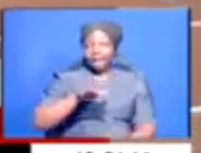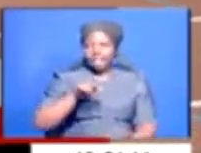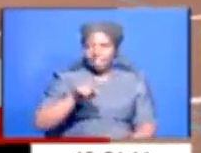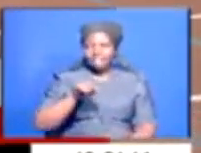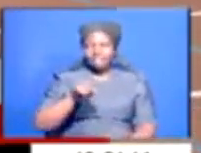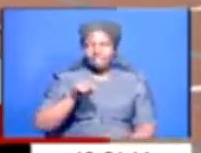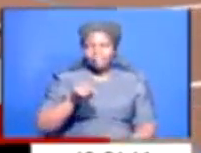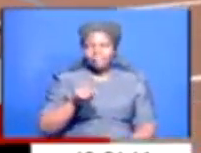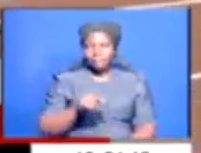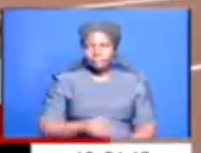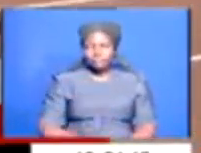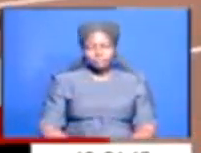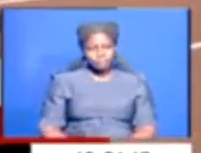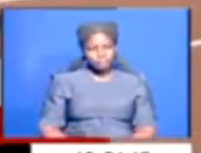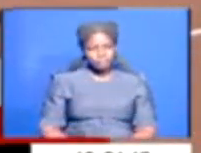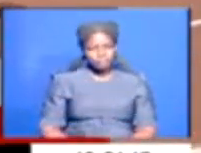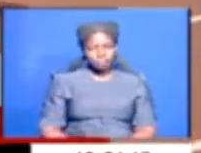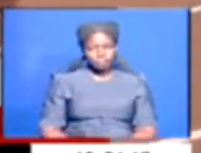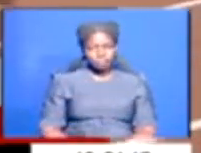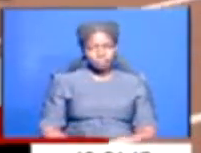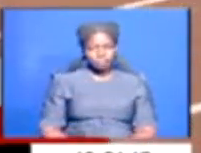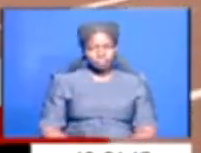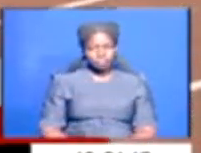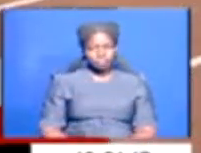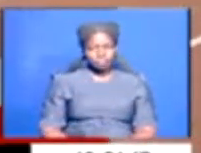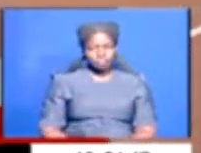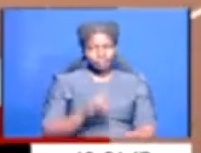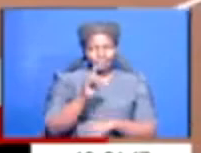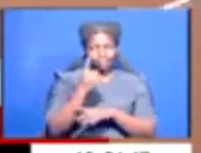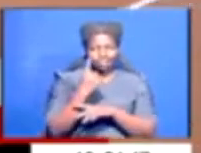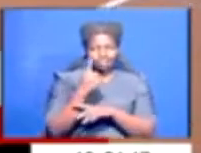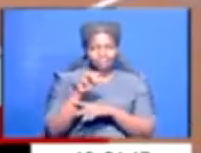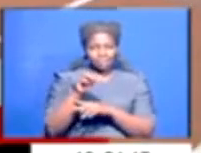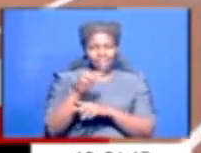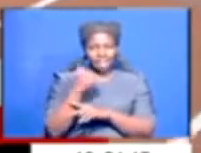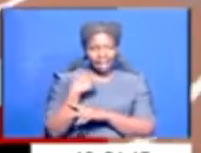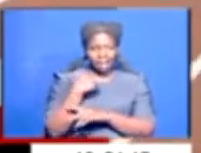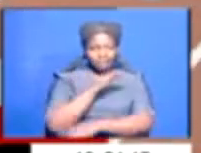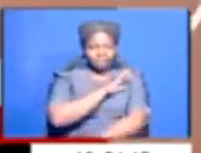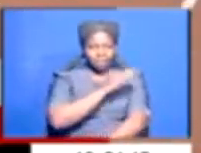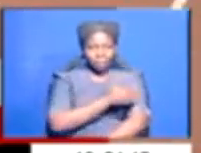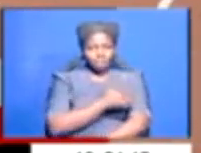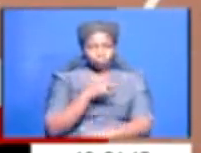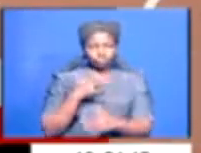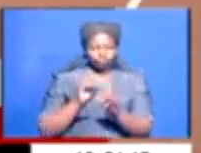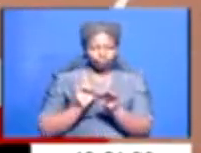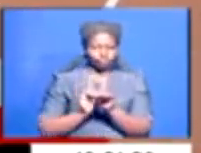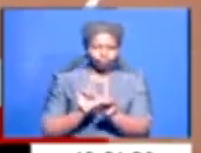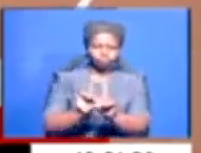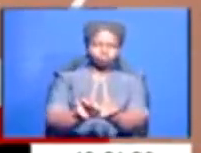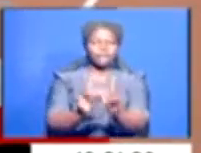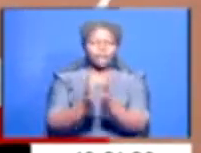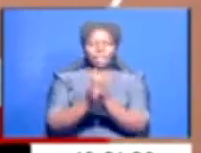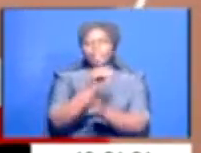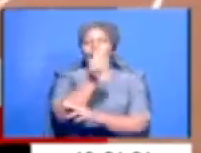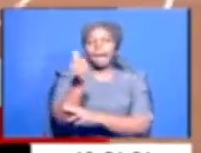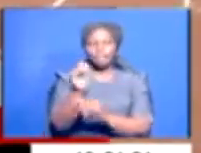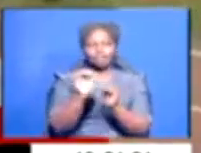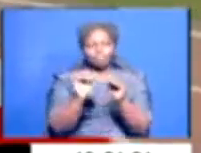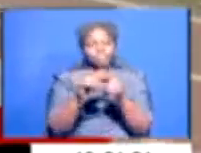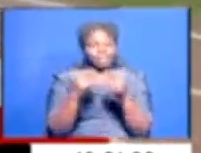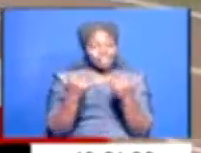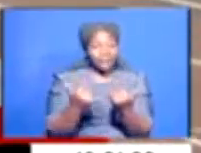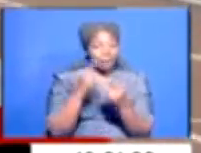30 meters. I don't have that power to catch up with the other athletes. So, but now I think I am on the right